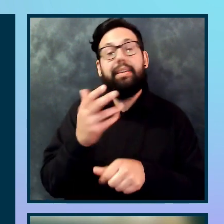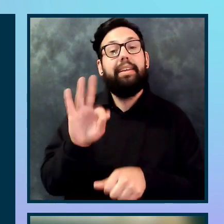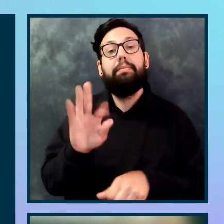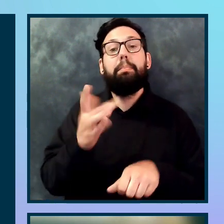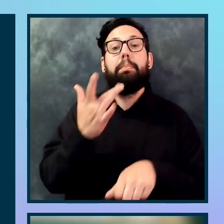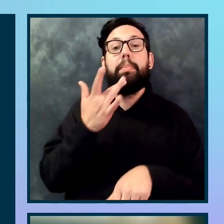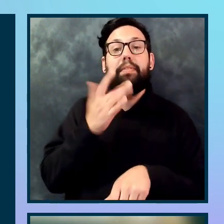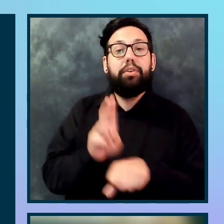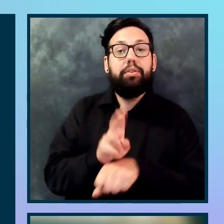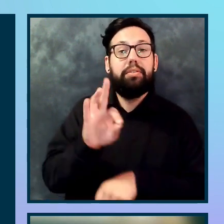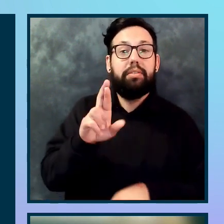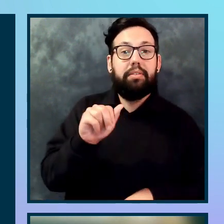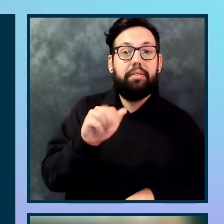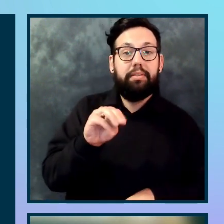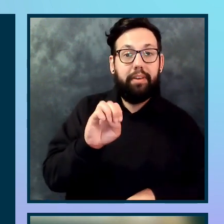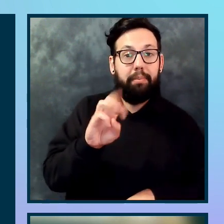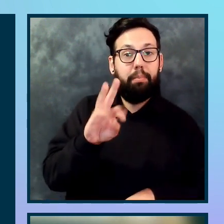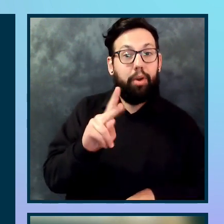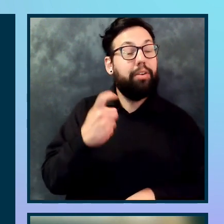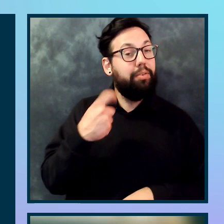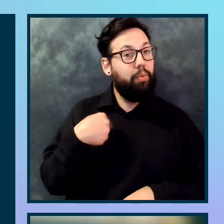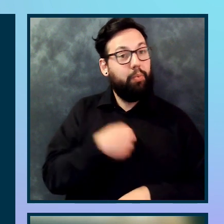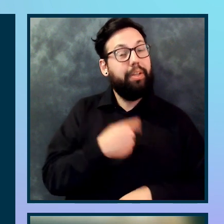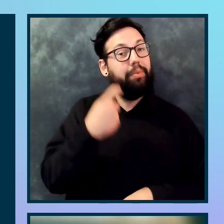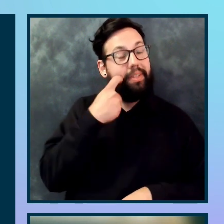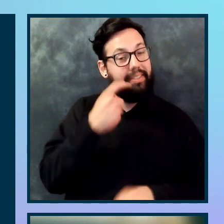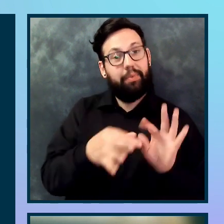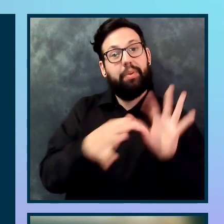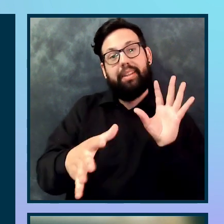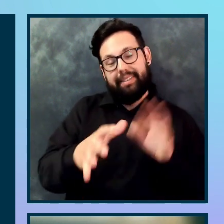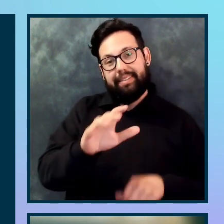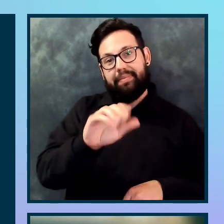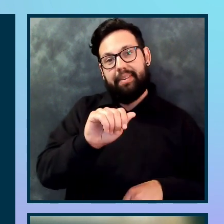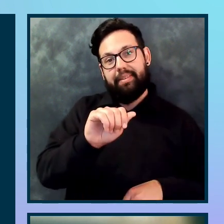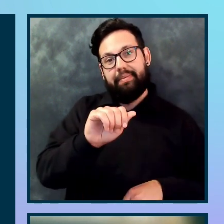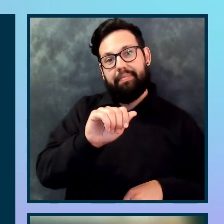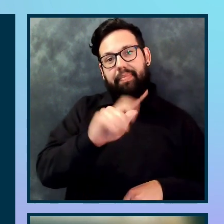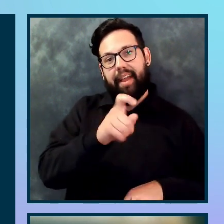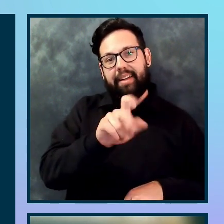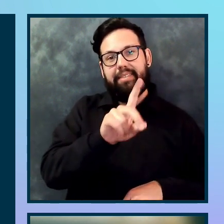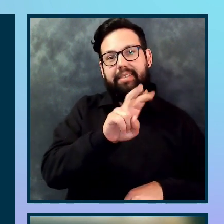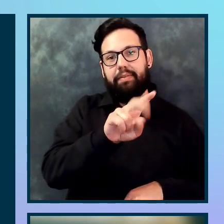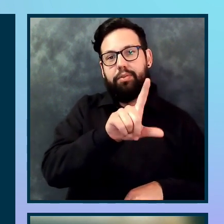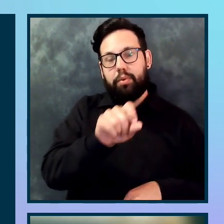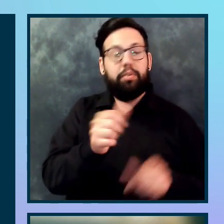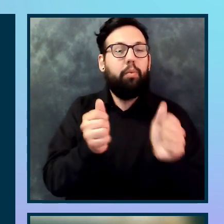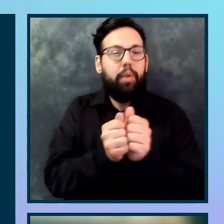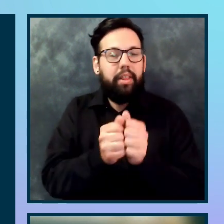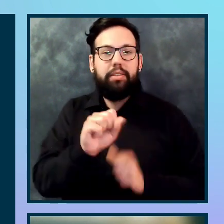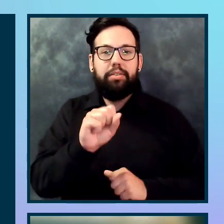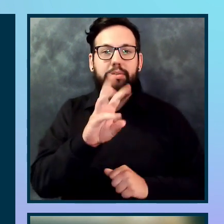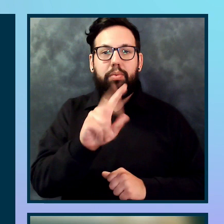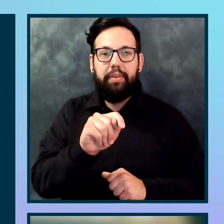then we have actually just recently released XDevTools XCUI with Swiftui support. So that is very